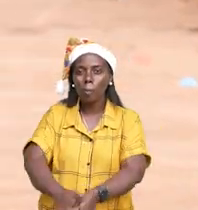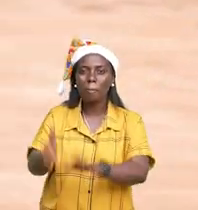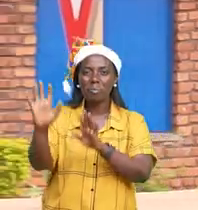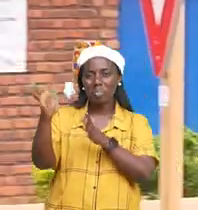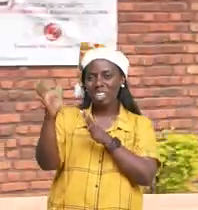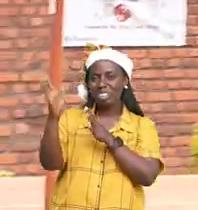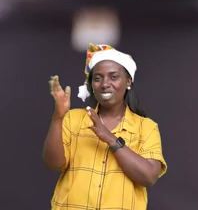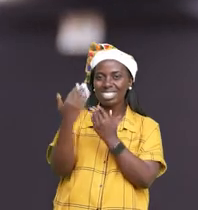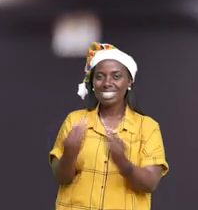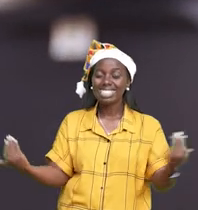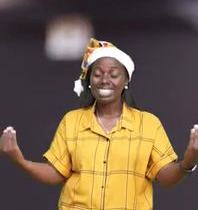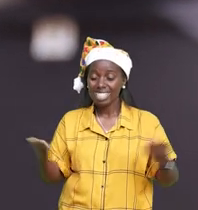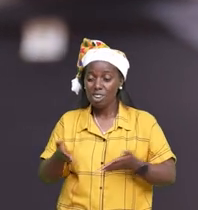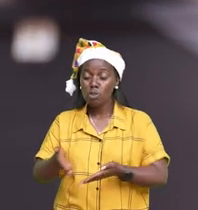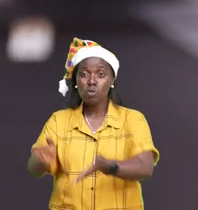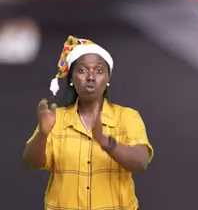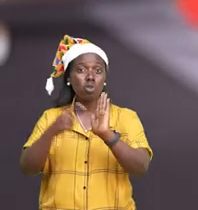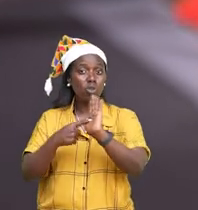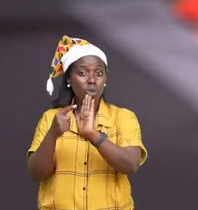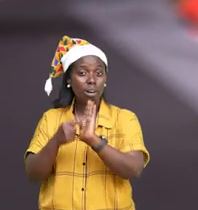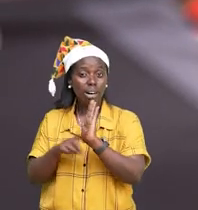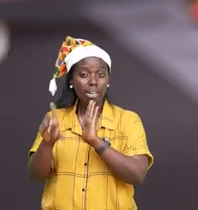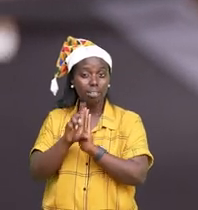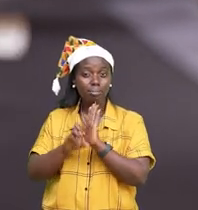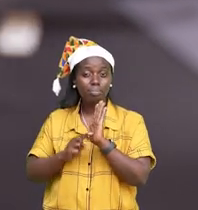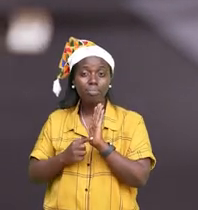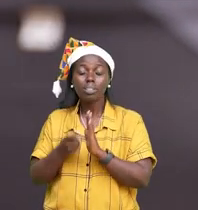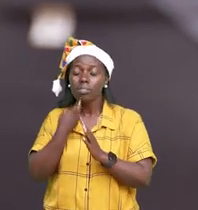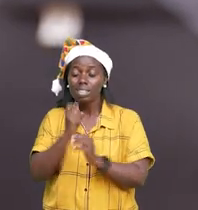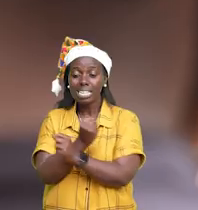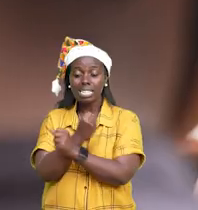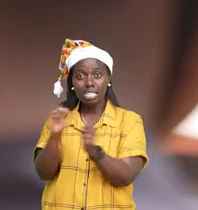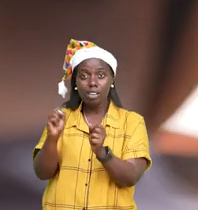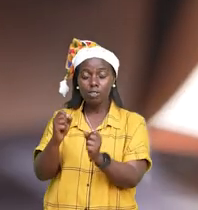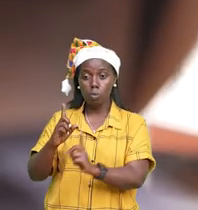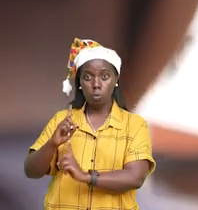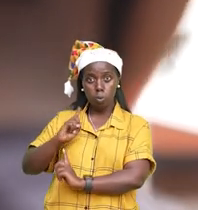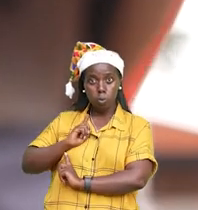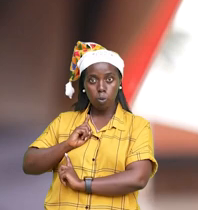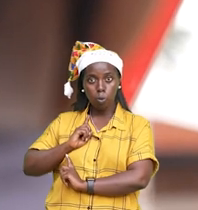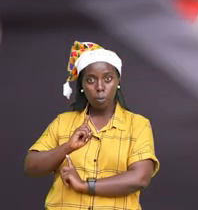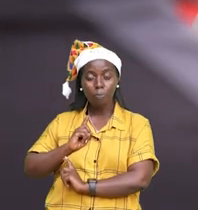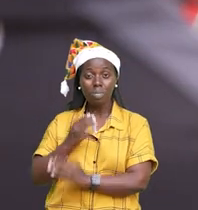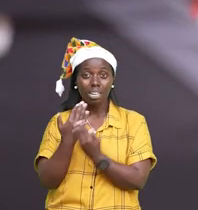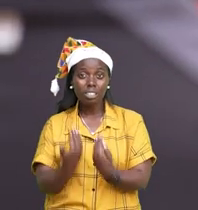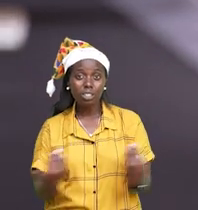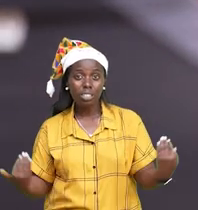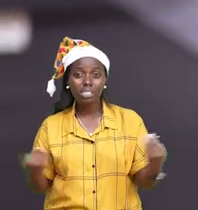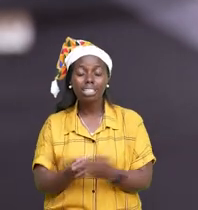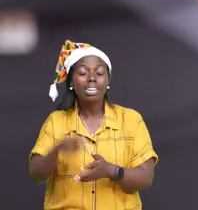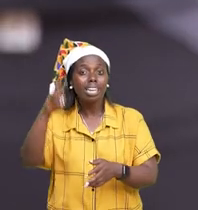Bravo, children. Road signs will keep us safe even though our thoughts are busy.